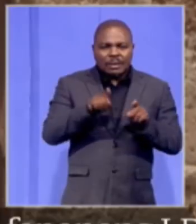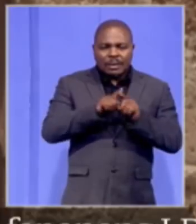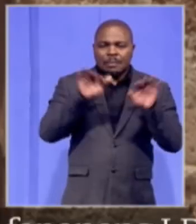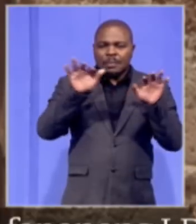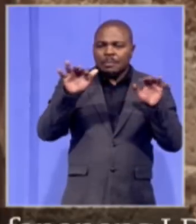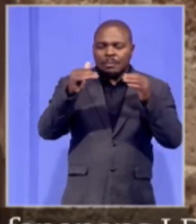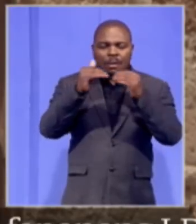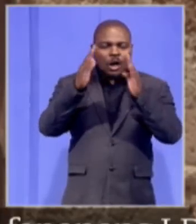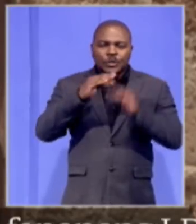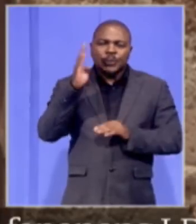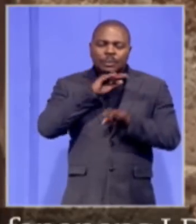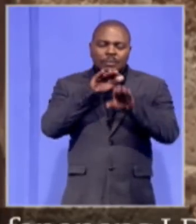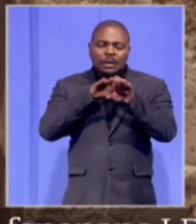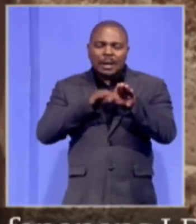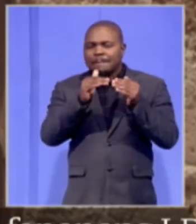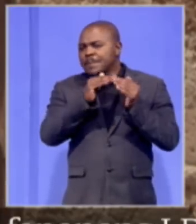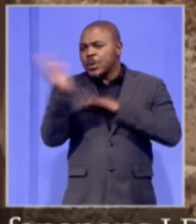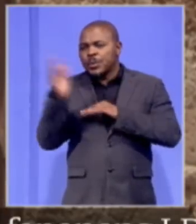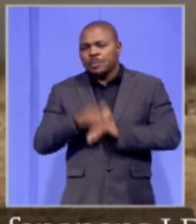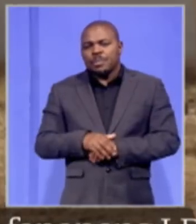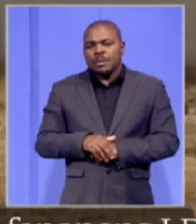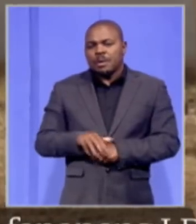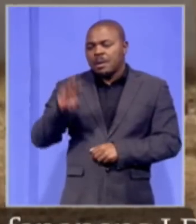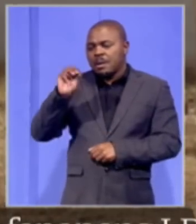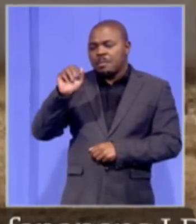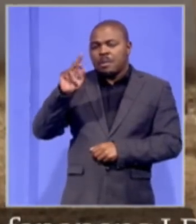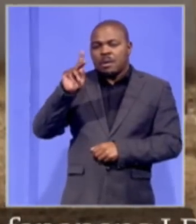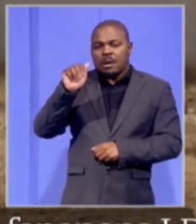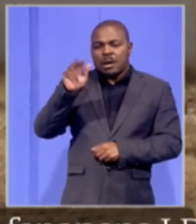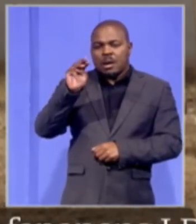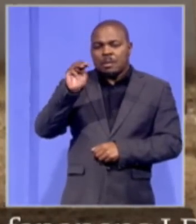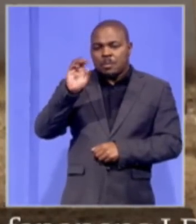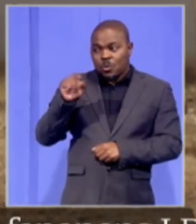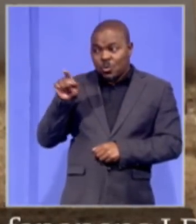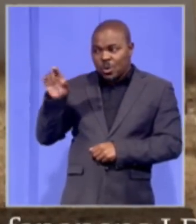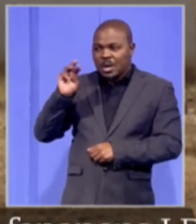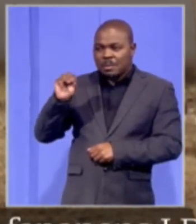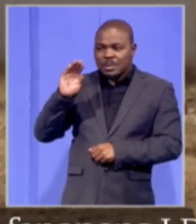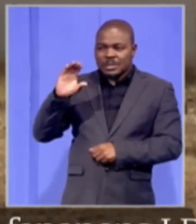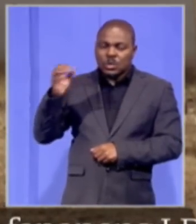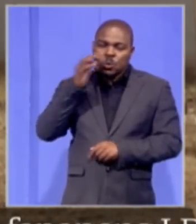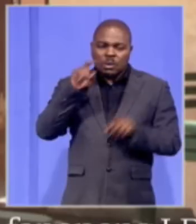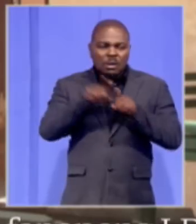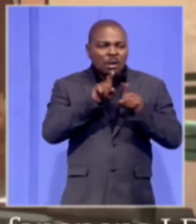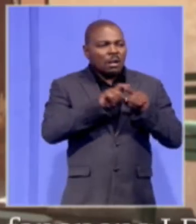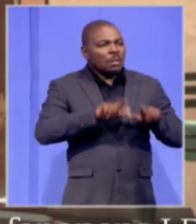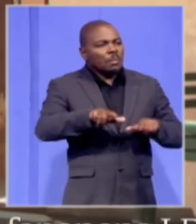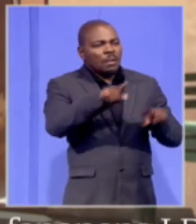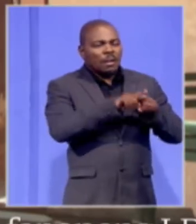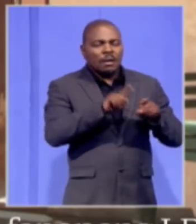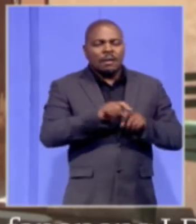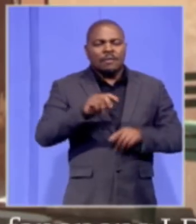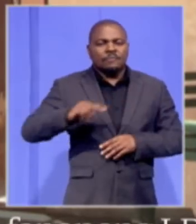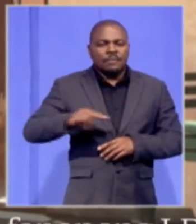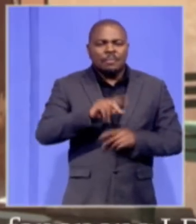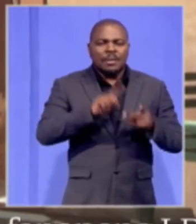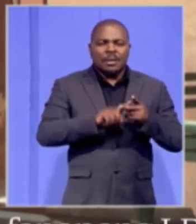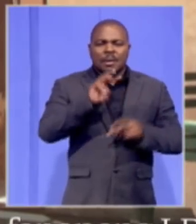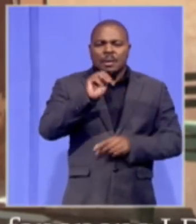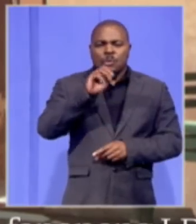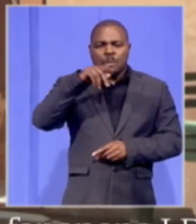houses. Molekgotla Petiši Makamo o re dilete tše dingwe tša Limpopo tšeo di amilwego ke dipula tša matlakadibe di akaretša Bempe,